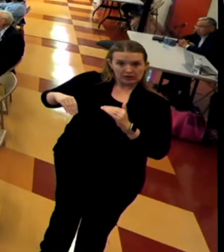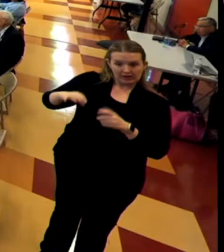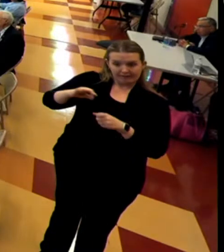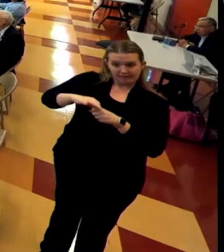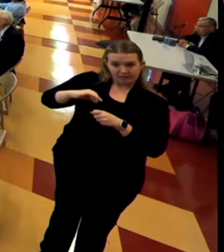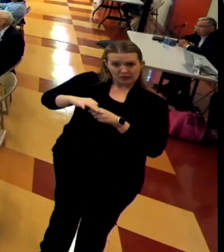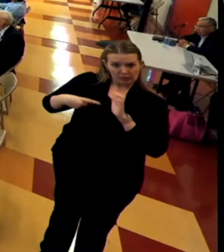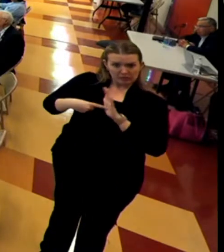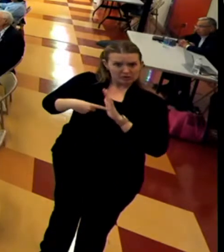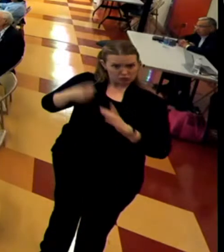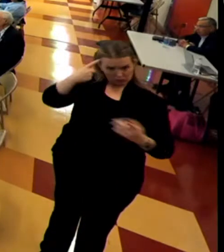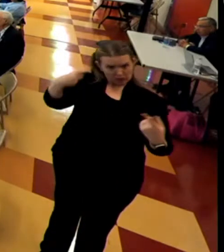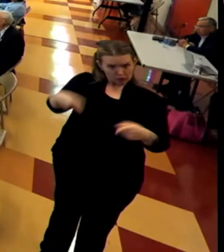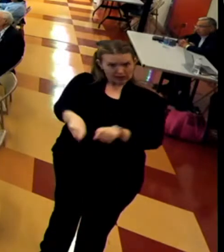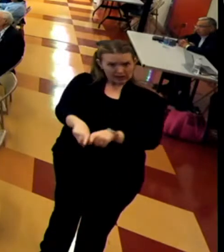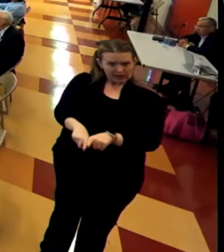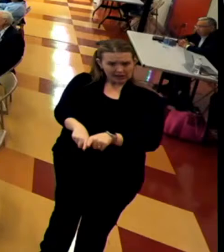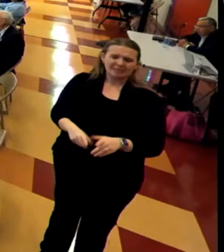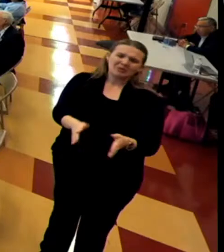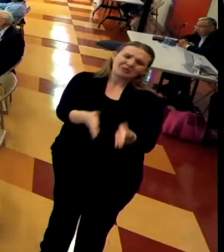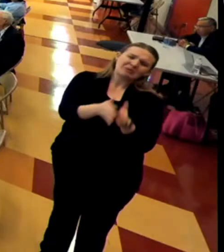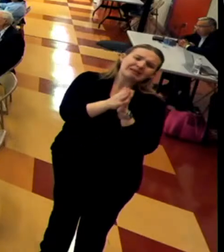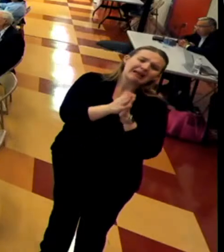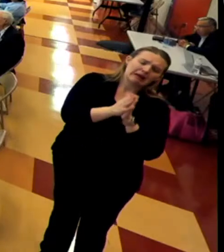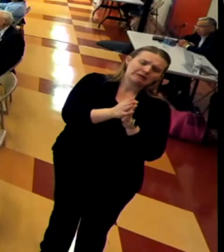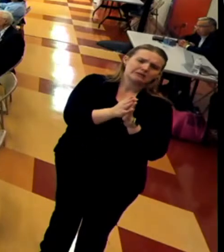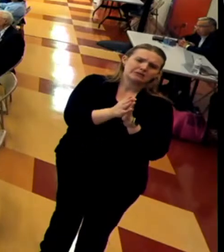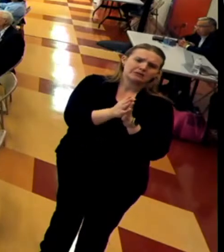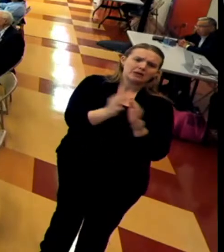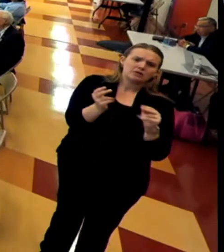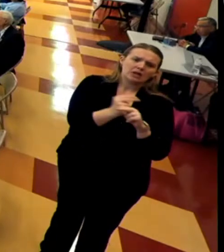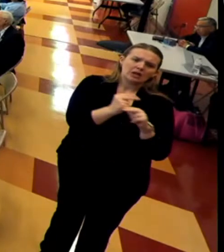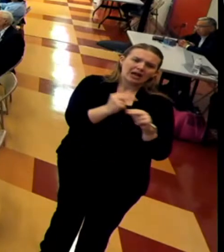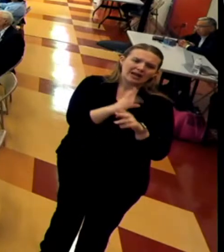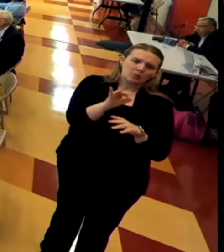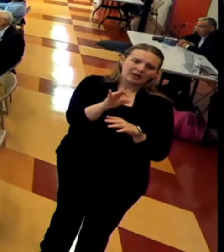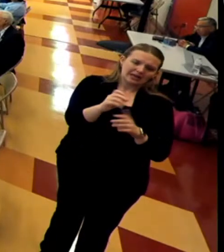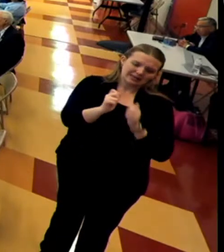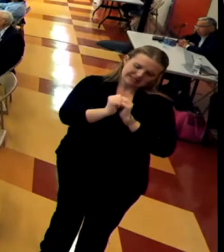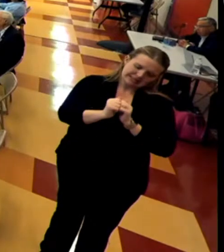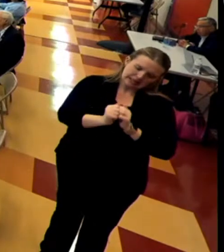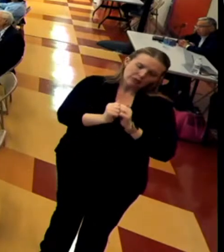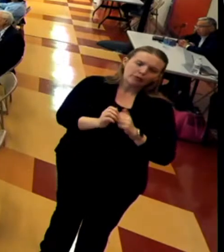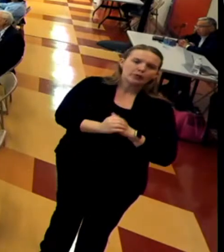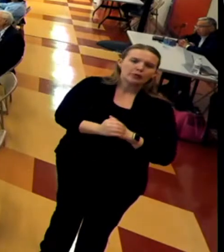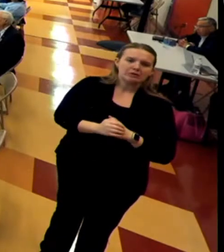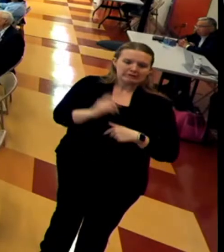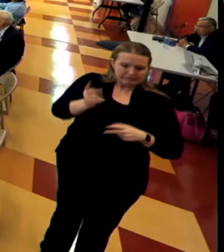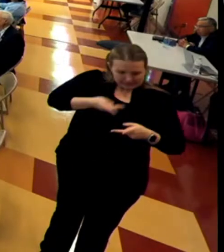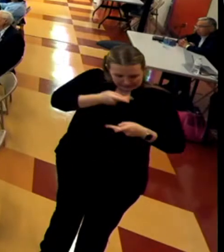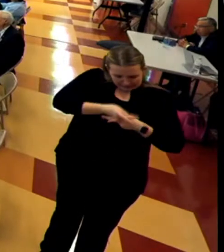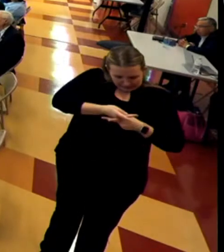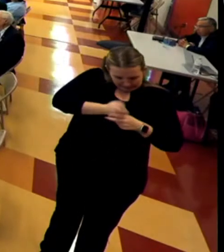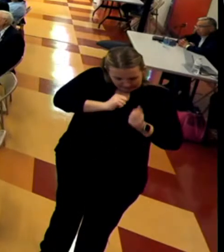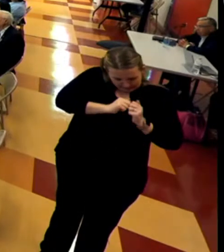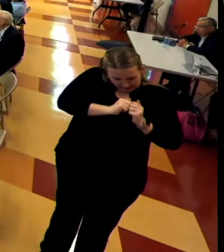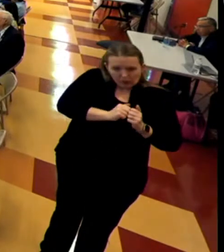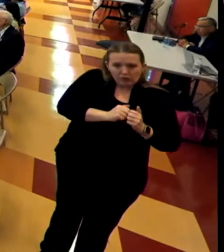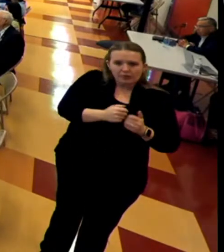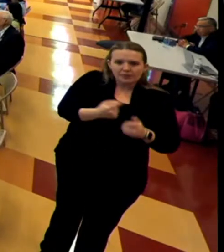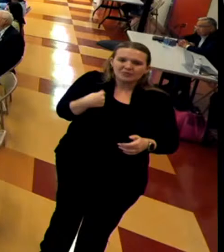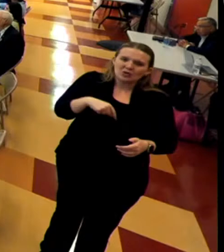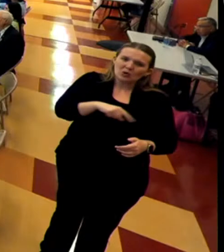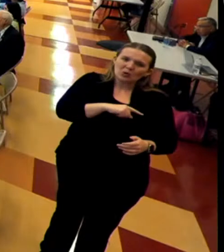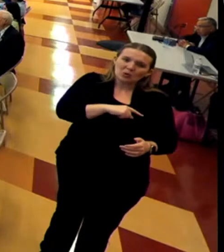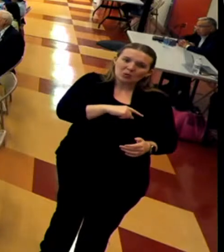agreement with that. But we just ask you to just put our Highway 90 back together intact and keep us all together. We just all